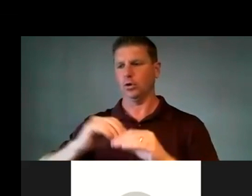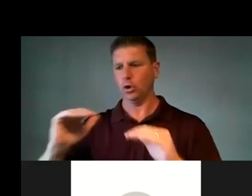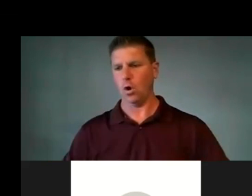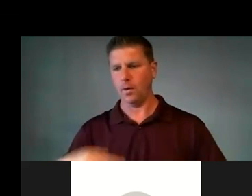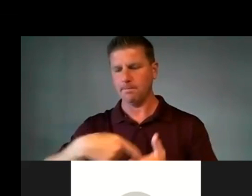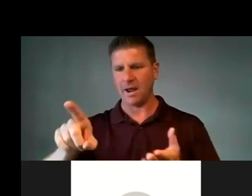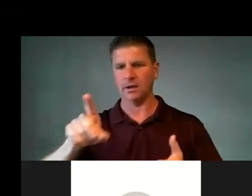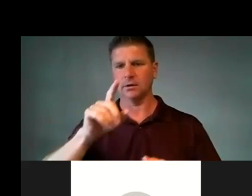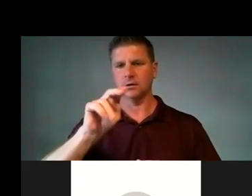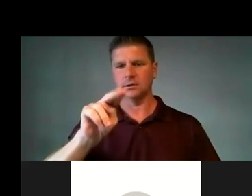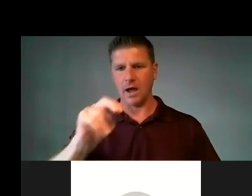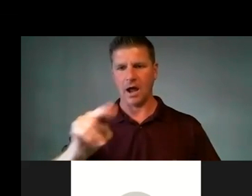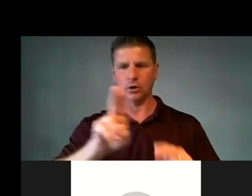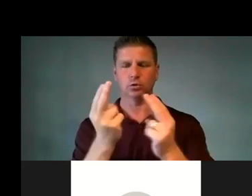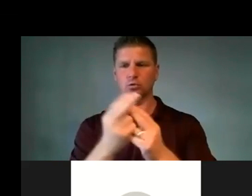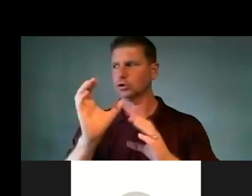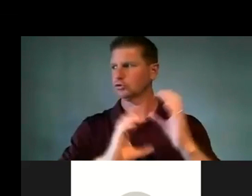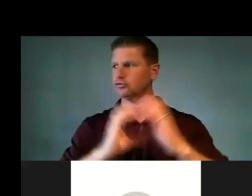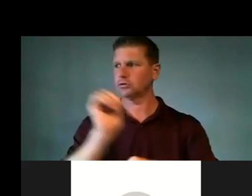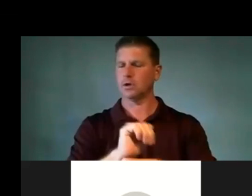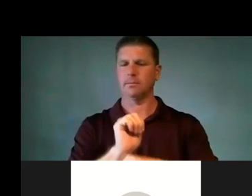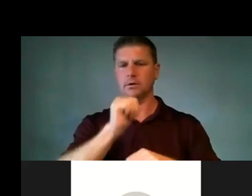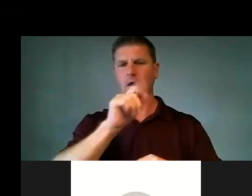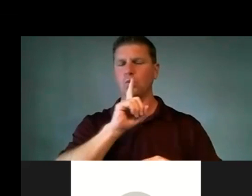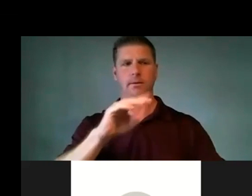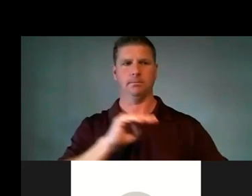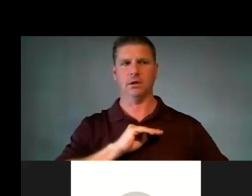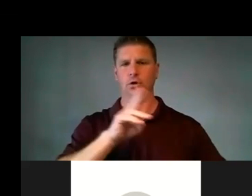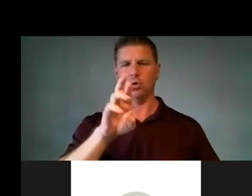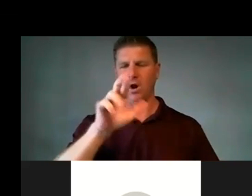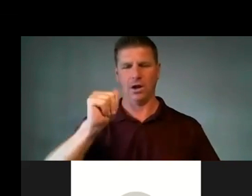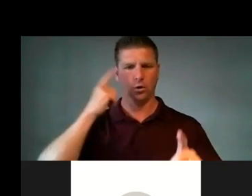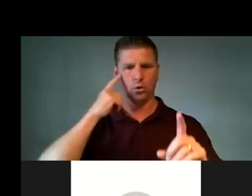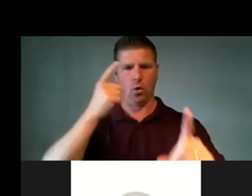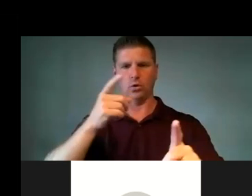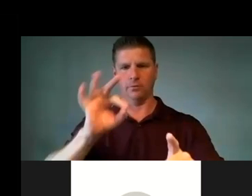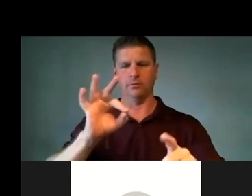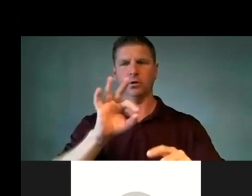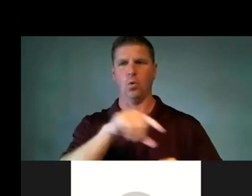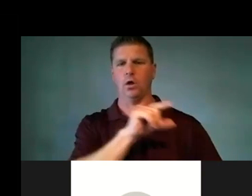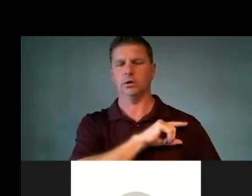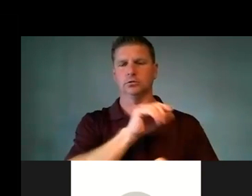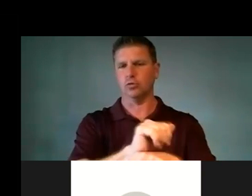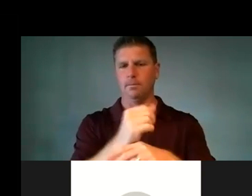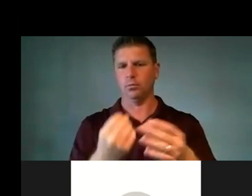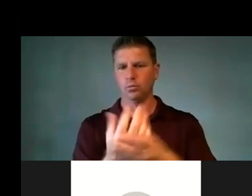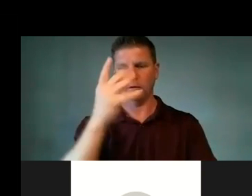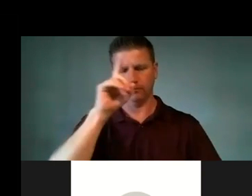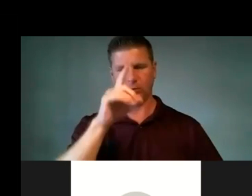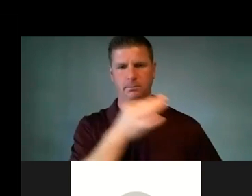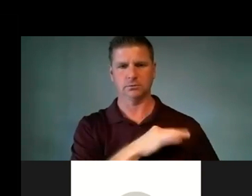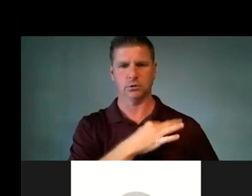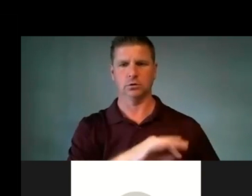non-union construction job, which doesn't really meet the URA goals of creating quality job growth for the city of Pittsburgh. No,